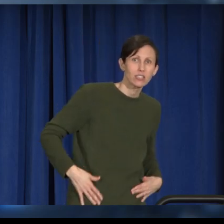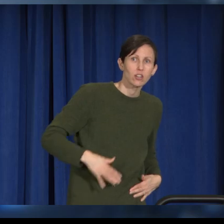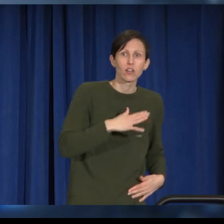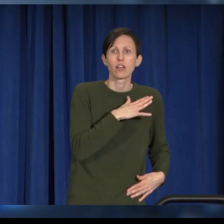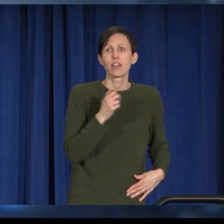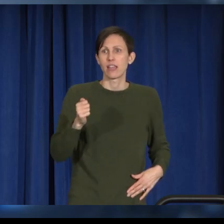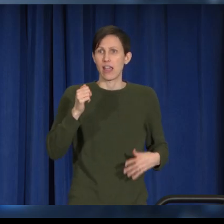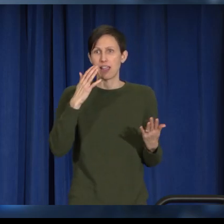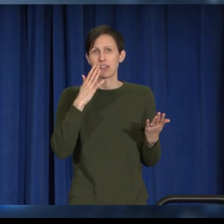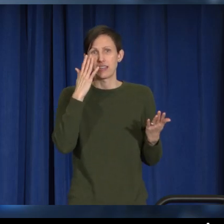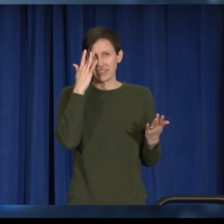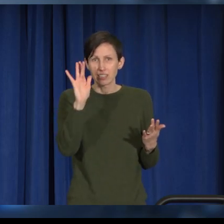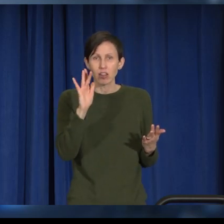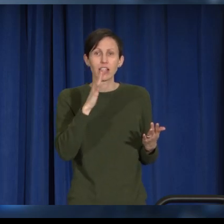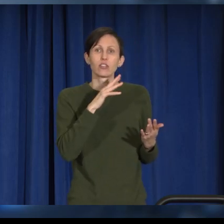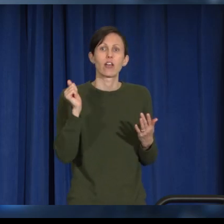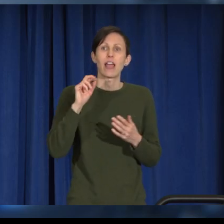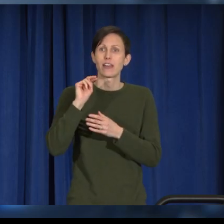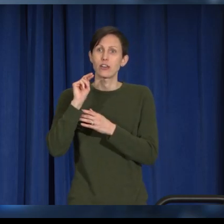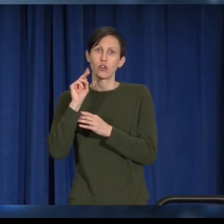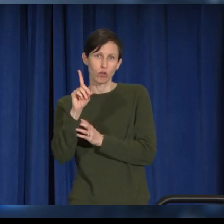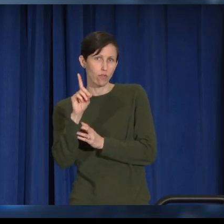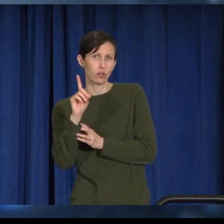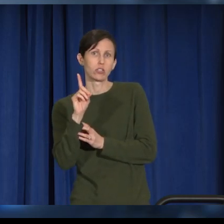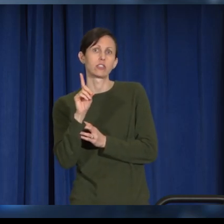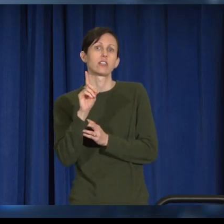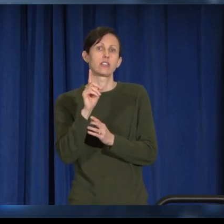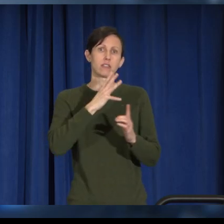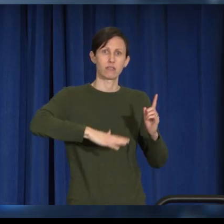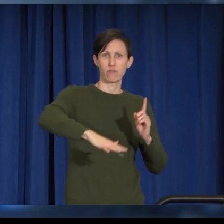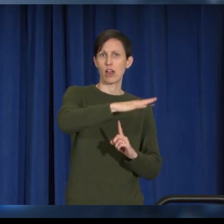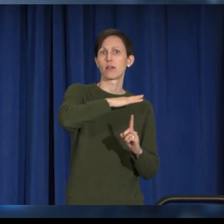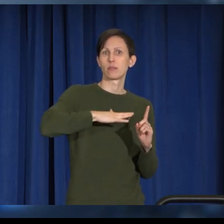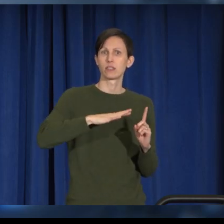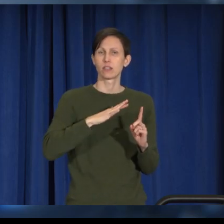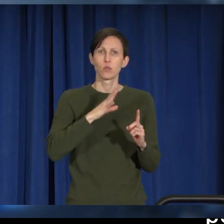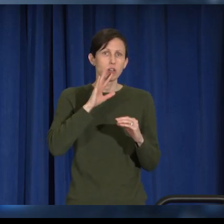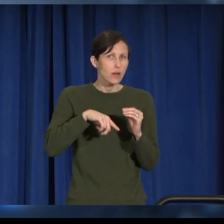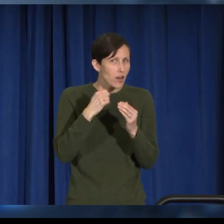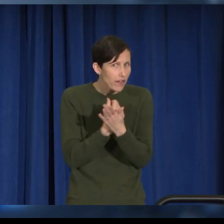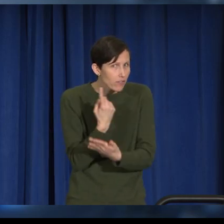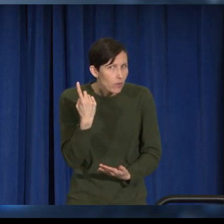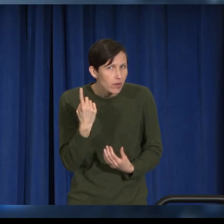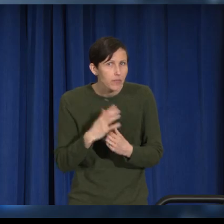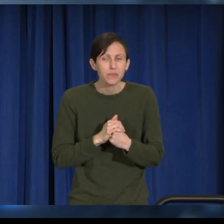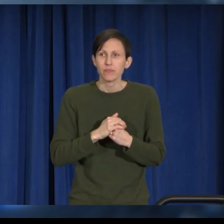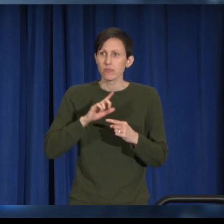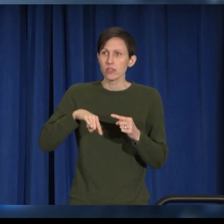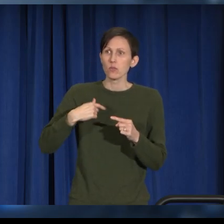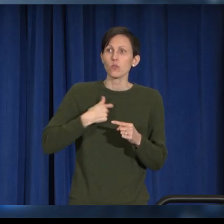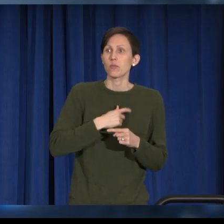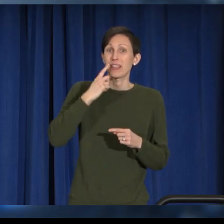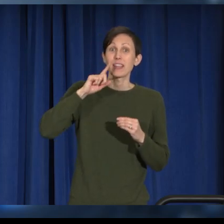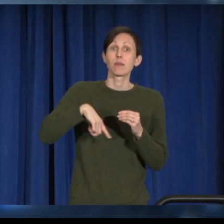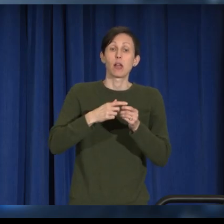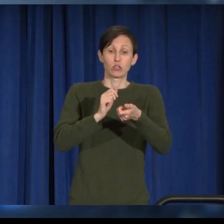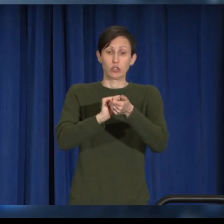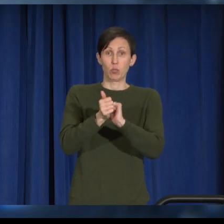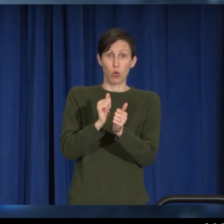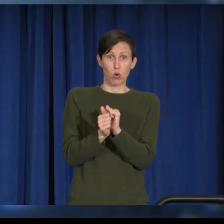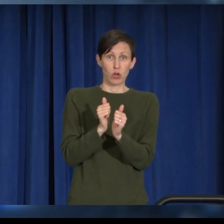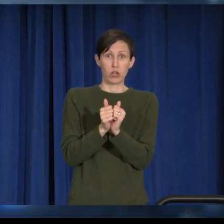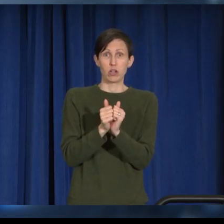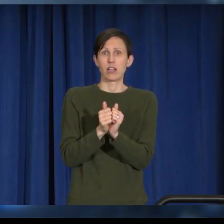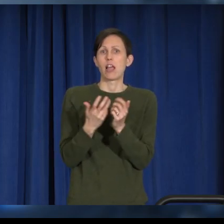and intellectual. We're talking about neurodivergence. We're talking about everyone. Because when we think about sport and the principle of what